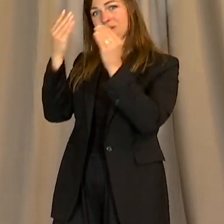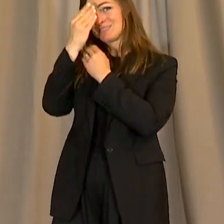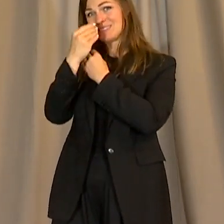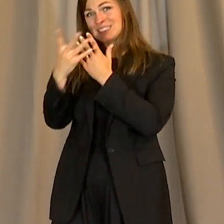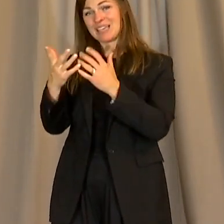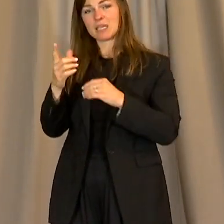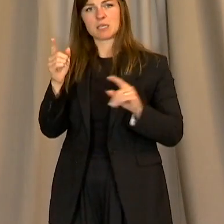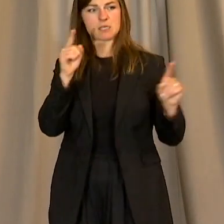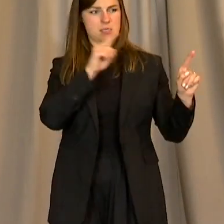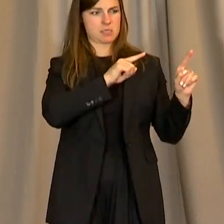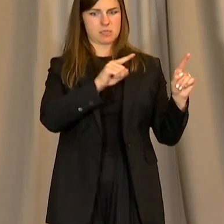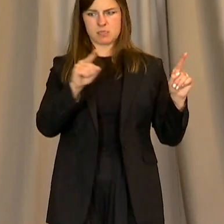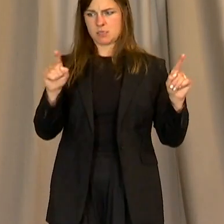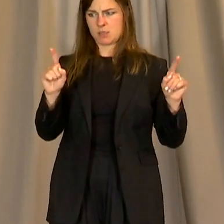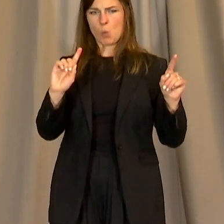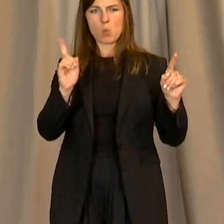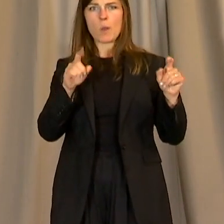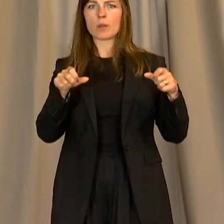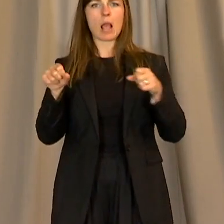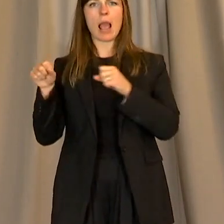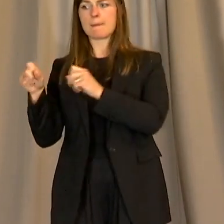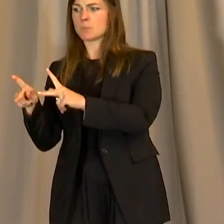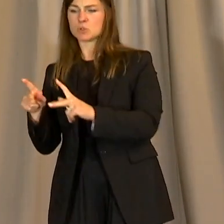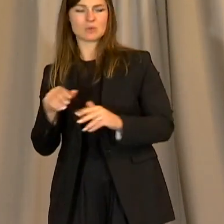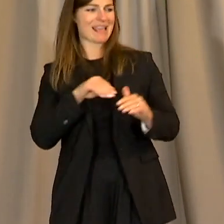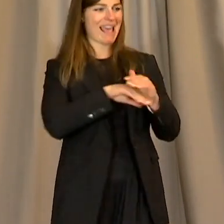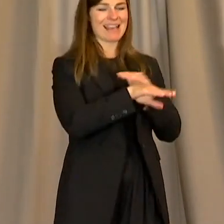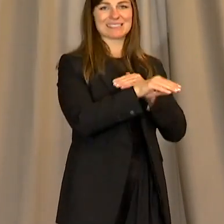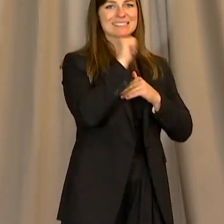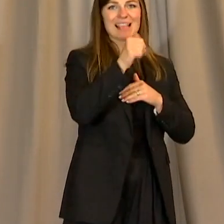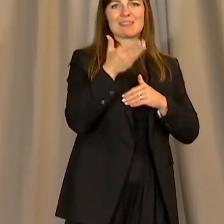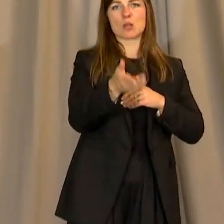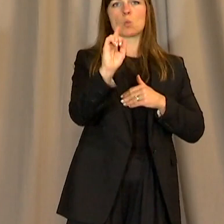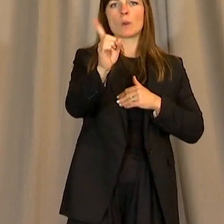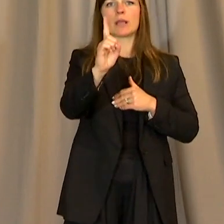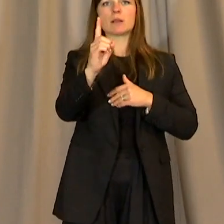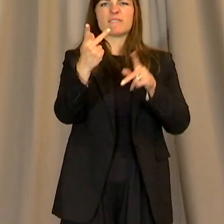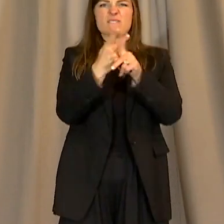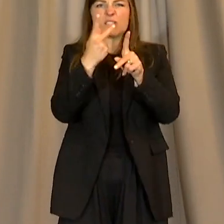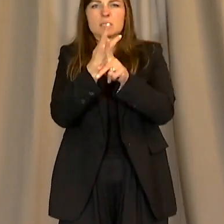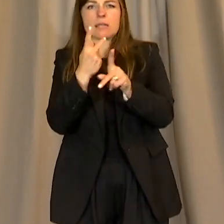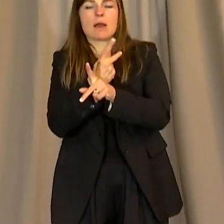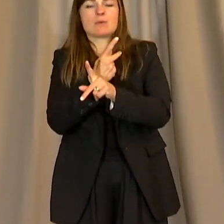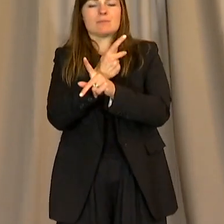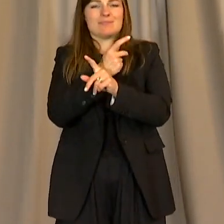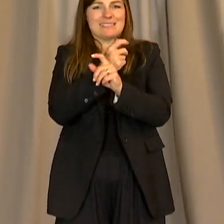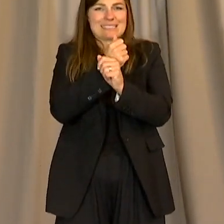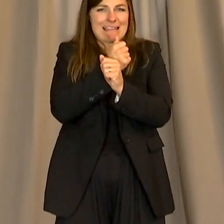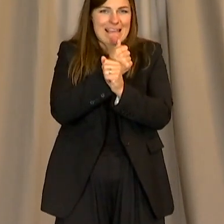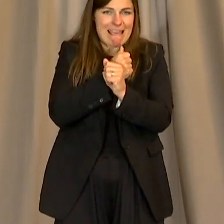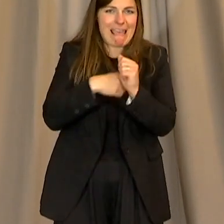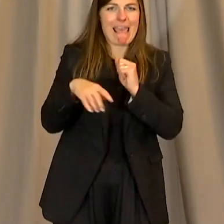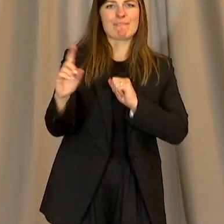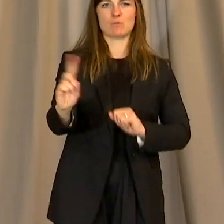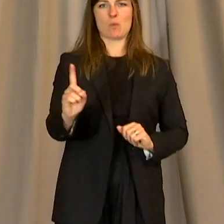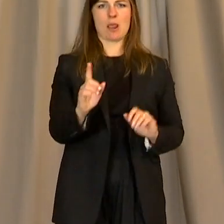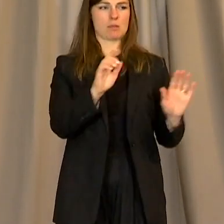opportunity and the access doesn't exist, crunch the numbers. It's everywhere, right? It's